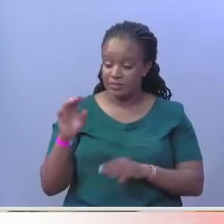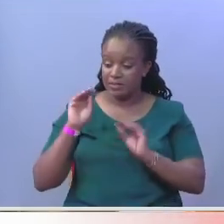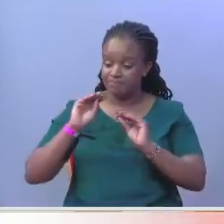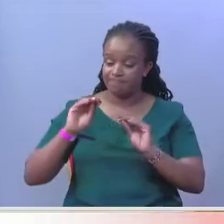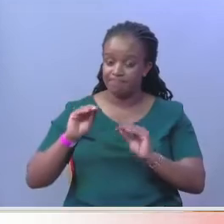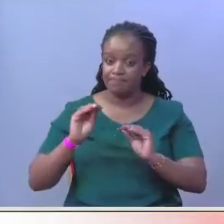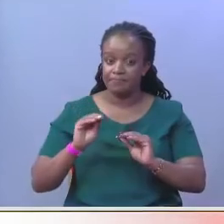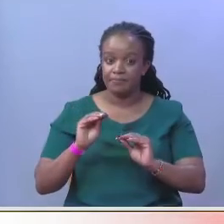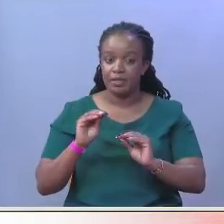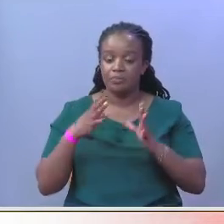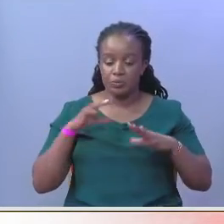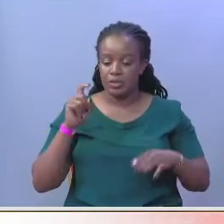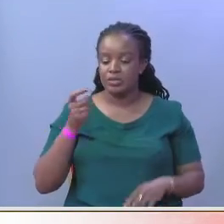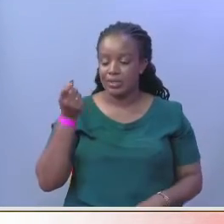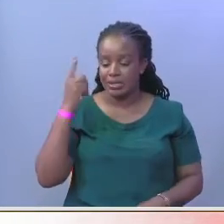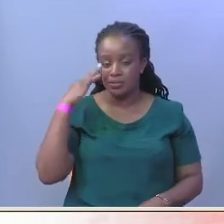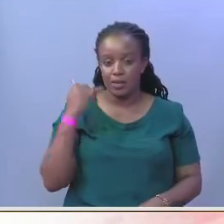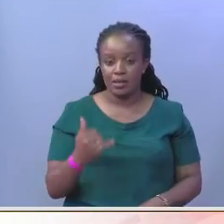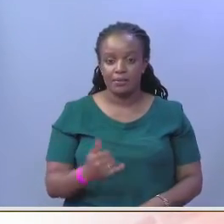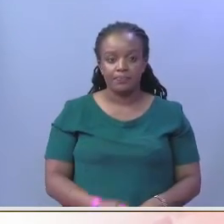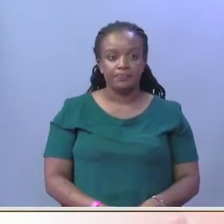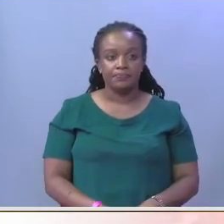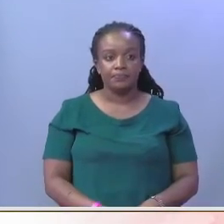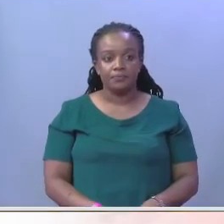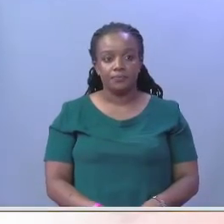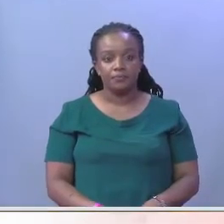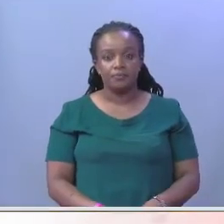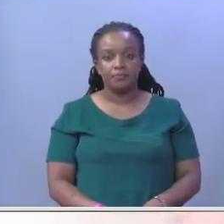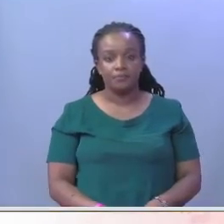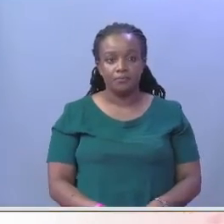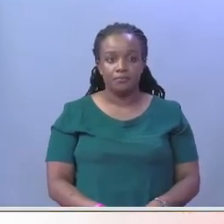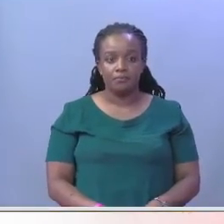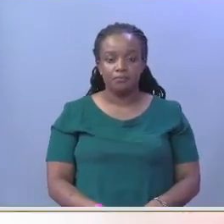People need to understand why. Lavin Atieno, TV 47.